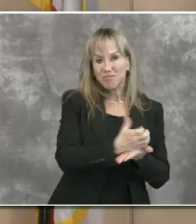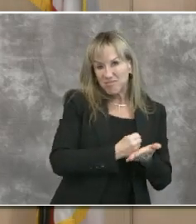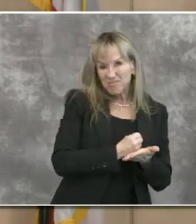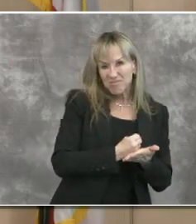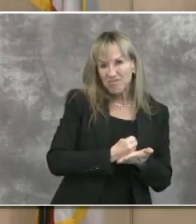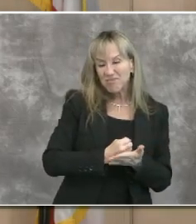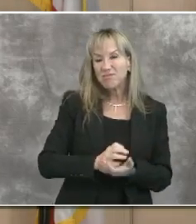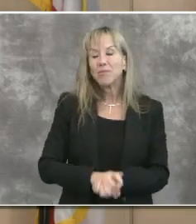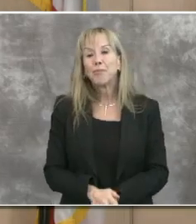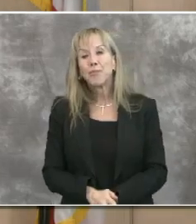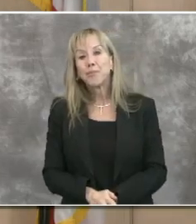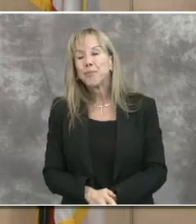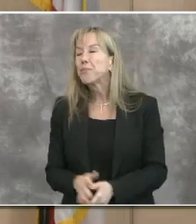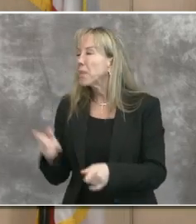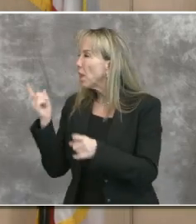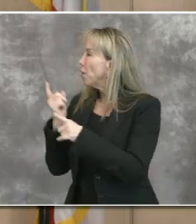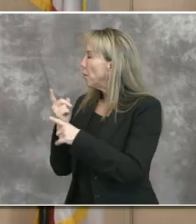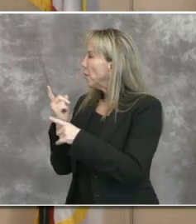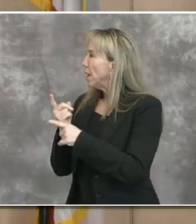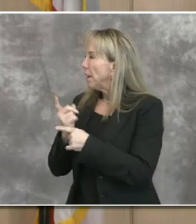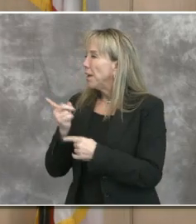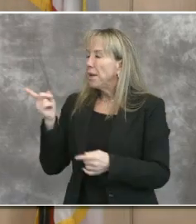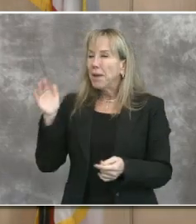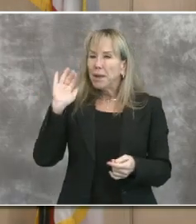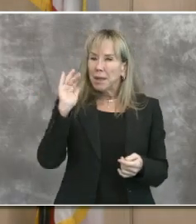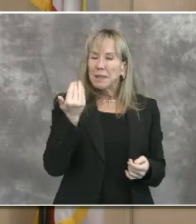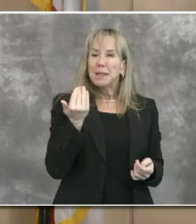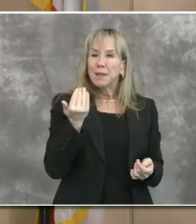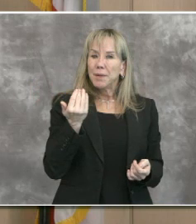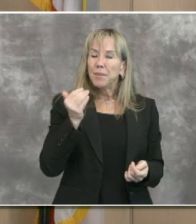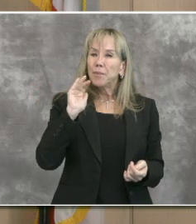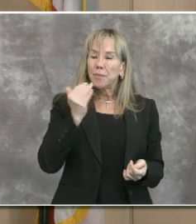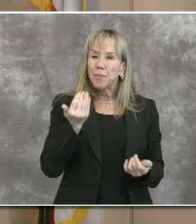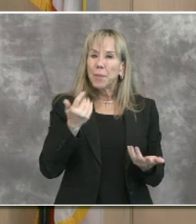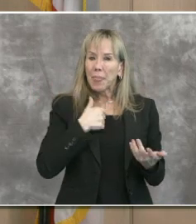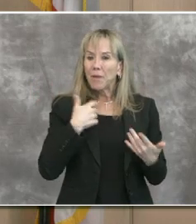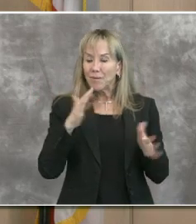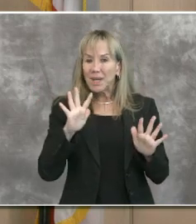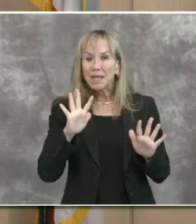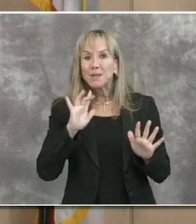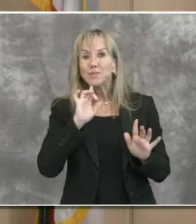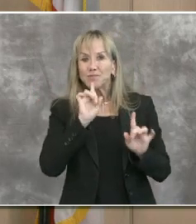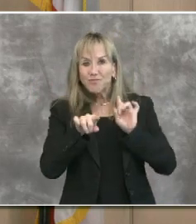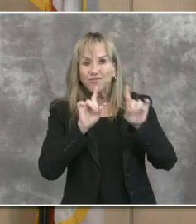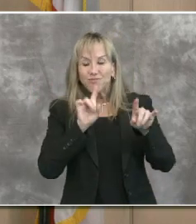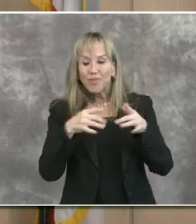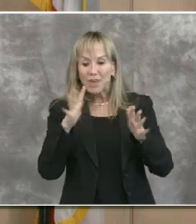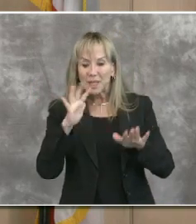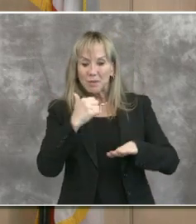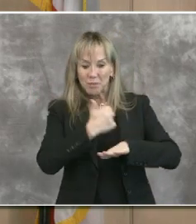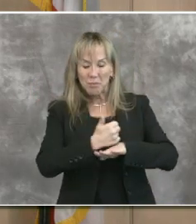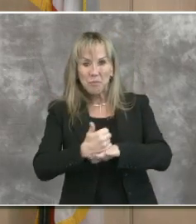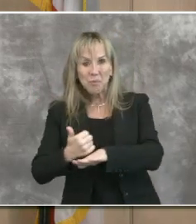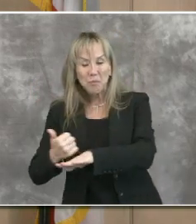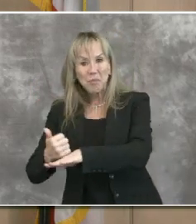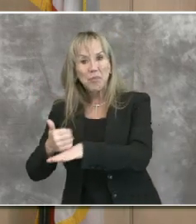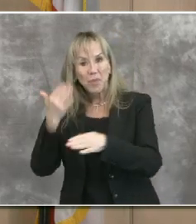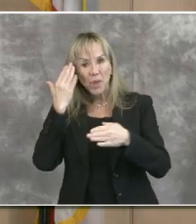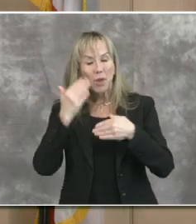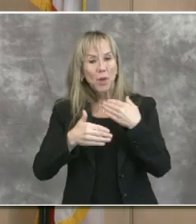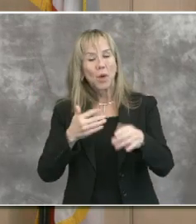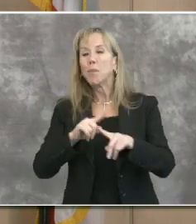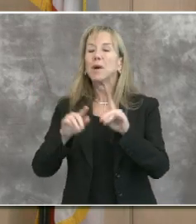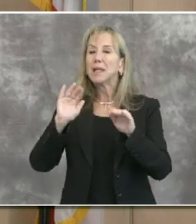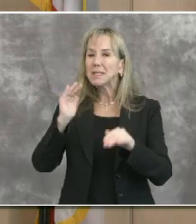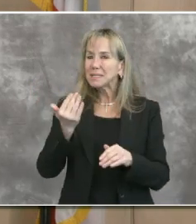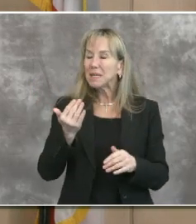Right. It seems like we're, when you lay all this out, it seems like we're just behind what a lot of